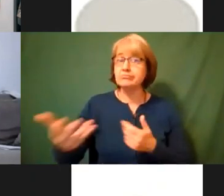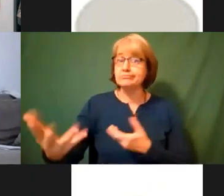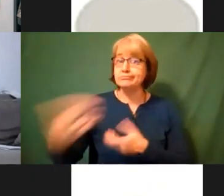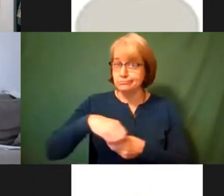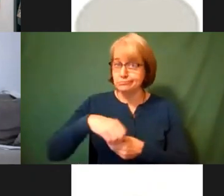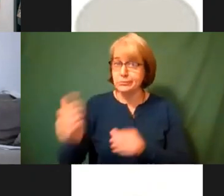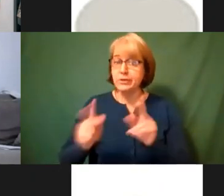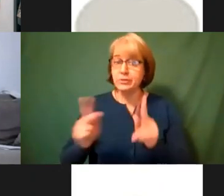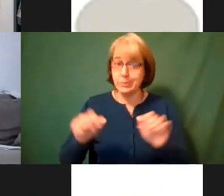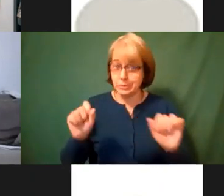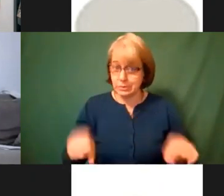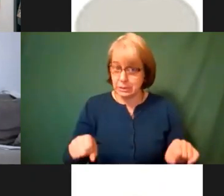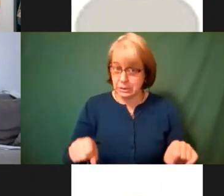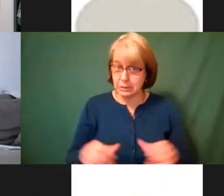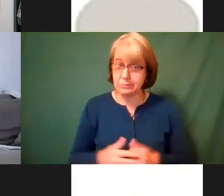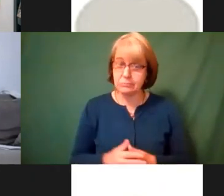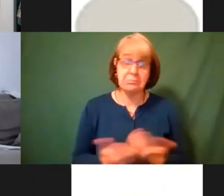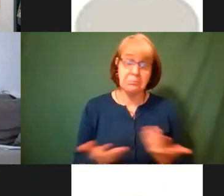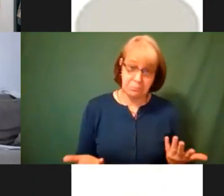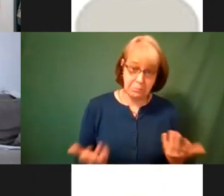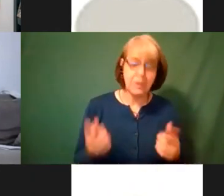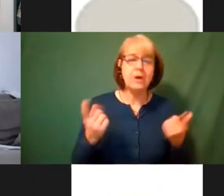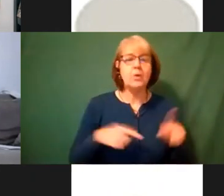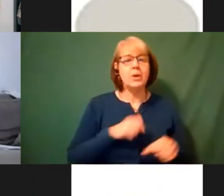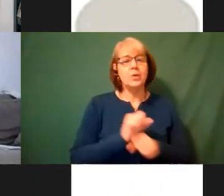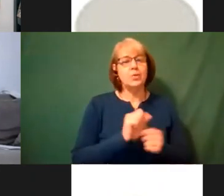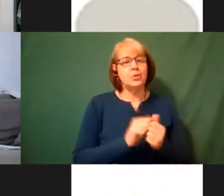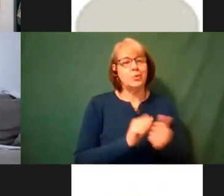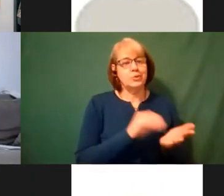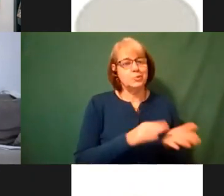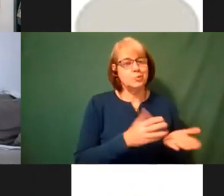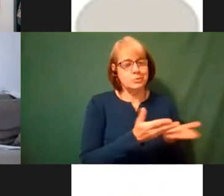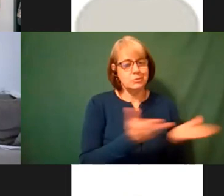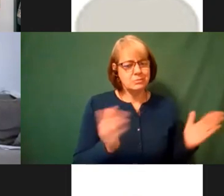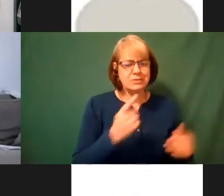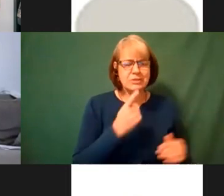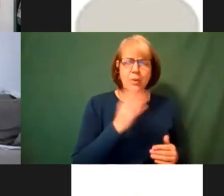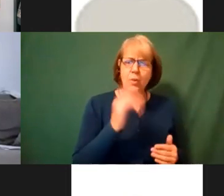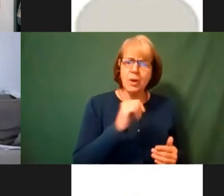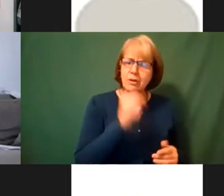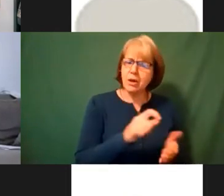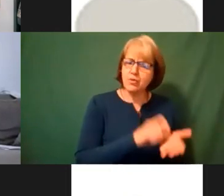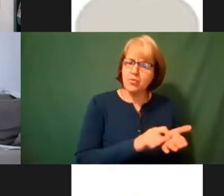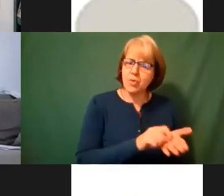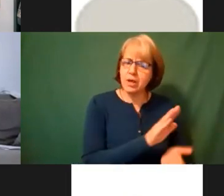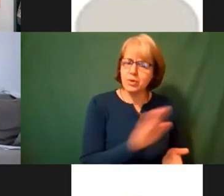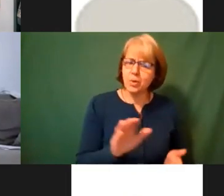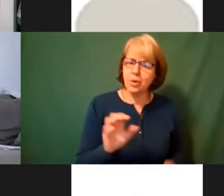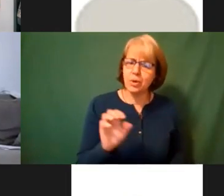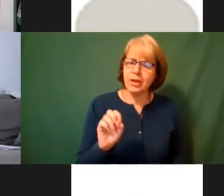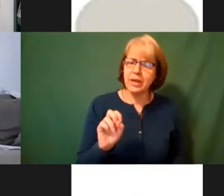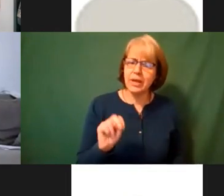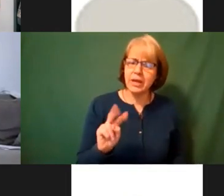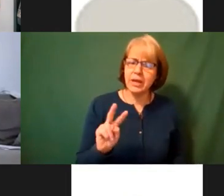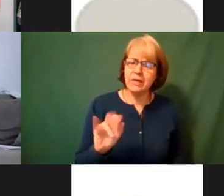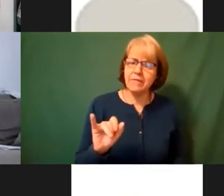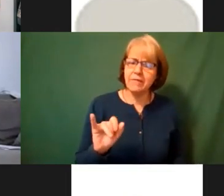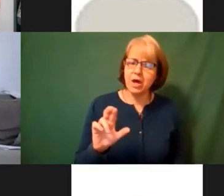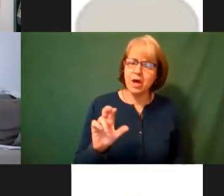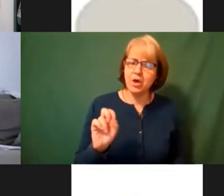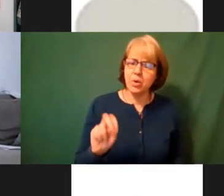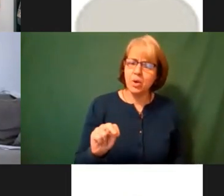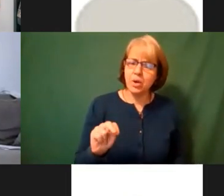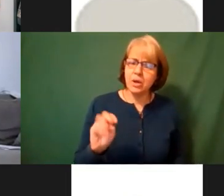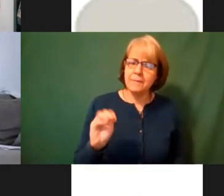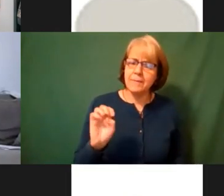the things when I work with students, I have them write an environmental autobiography. And I say, you can't get this assignment wrong in any way. What I want you